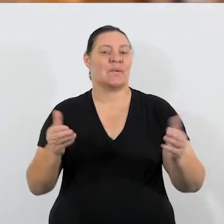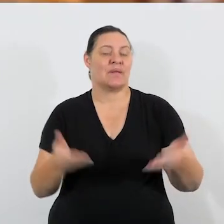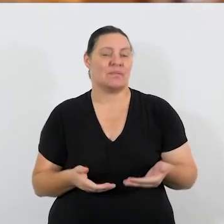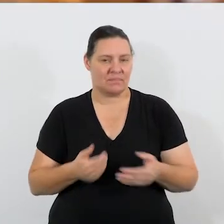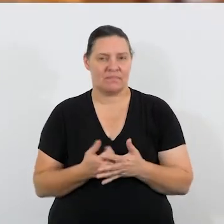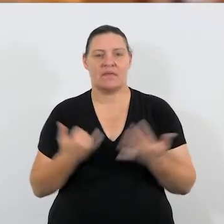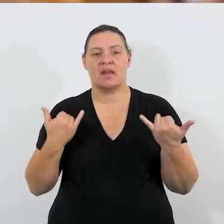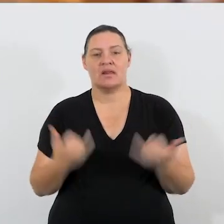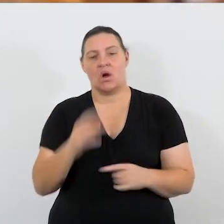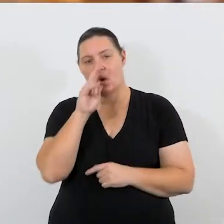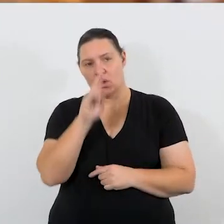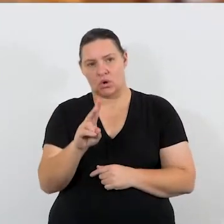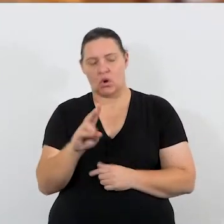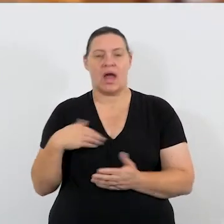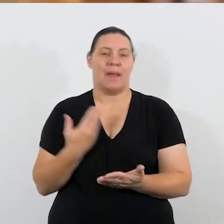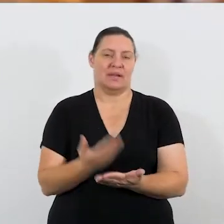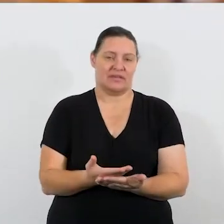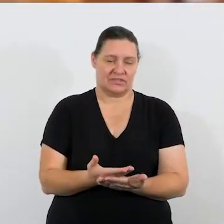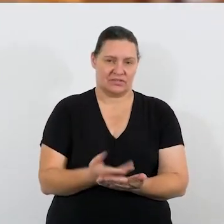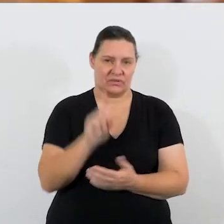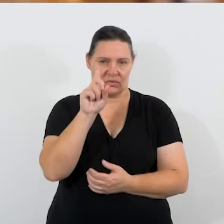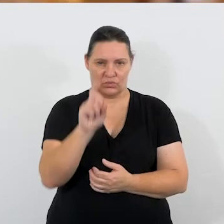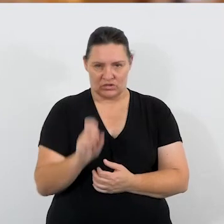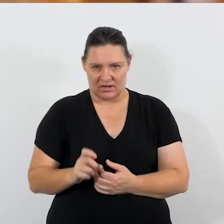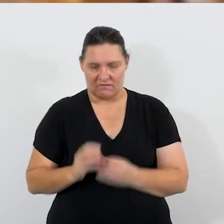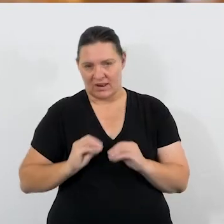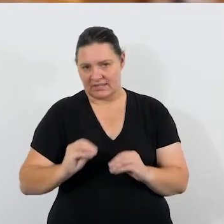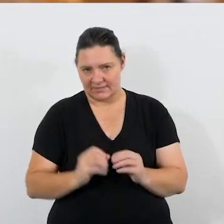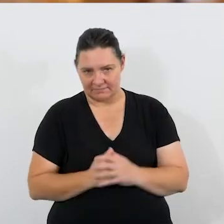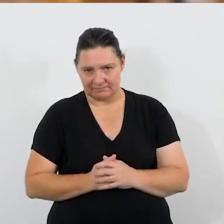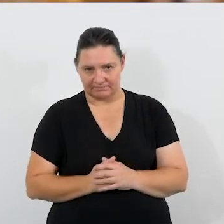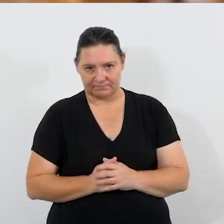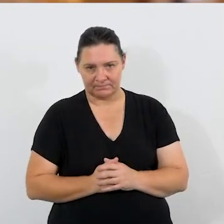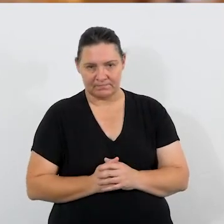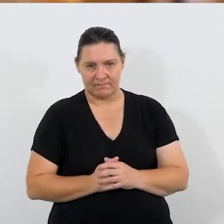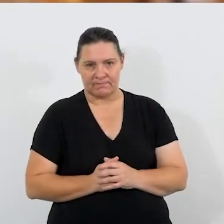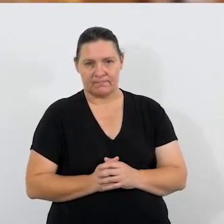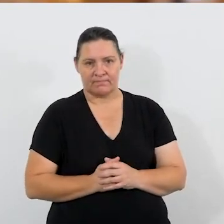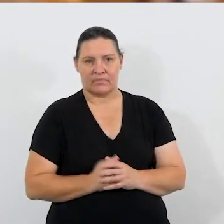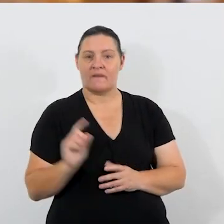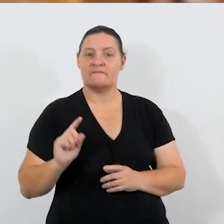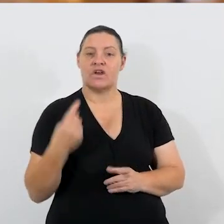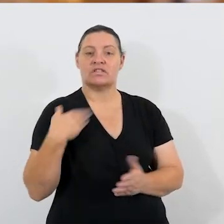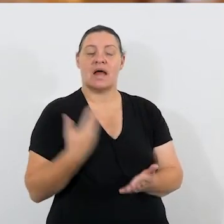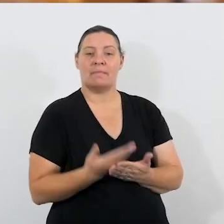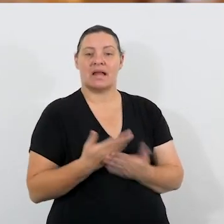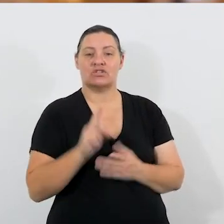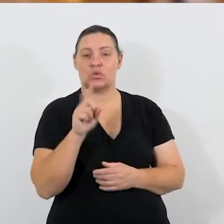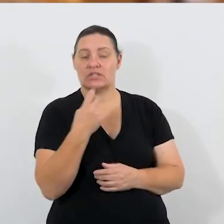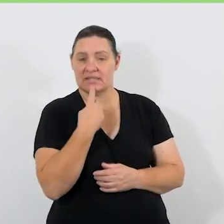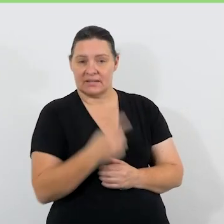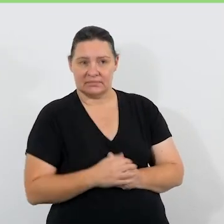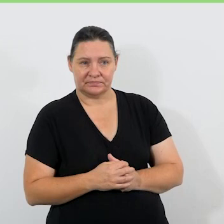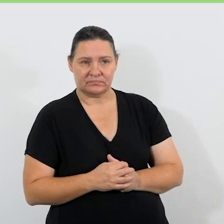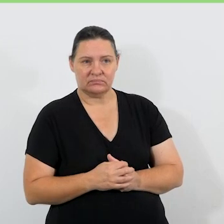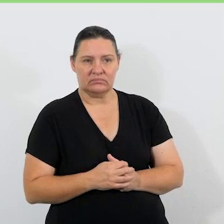Welcome back. So now we are going to look at our application question for this lesson. So our first application